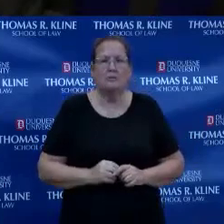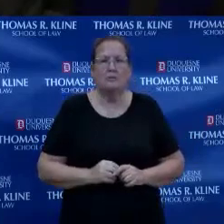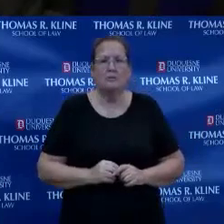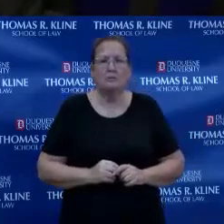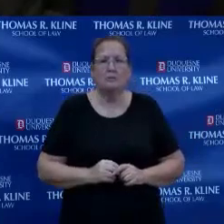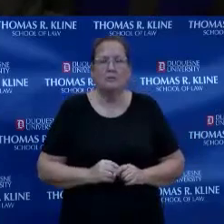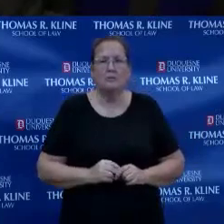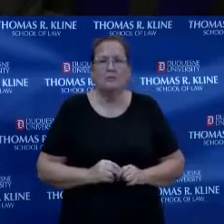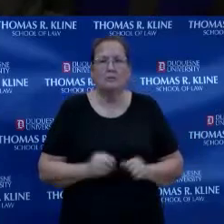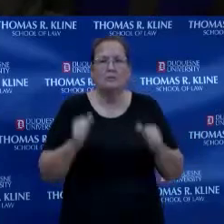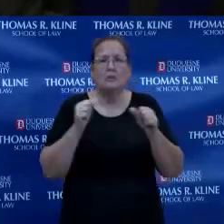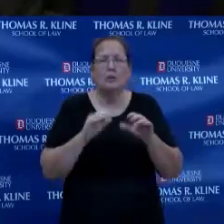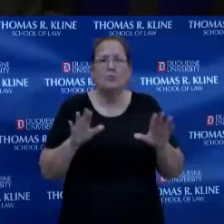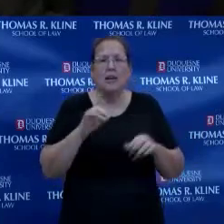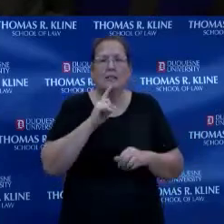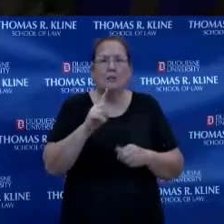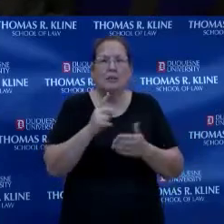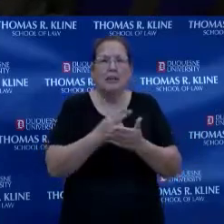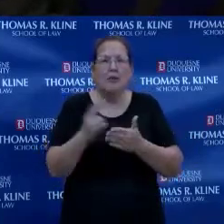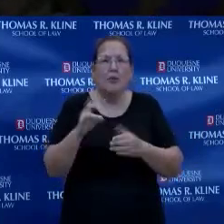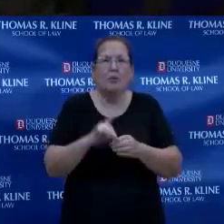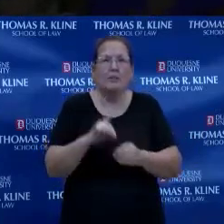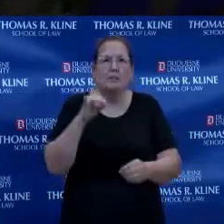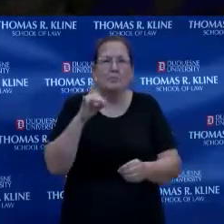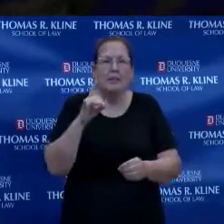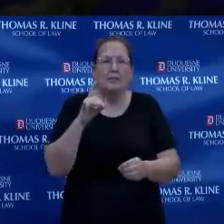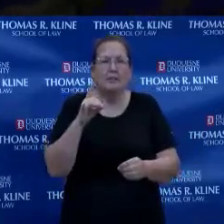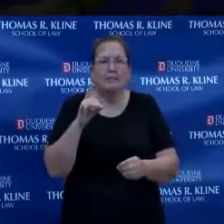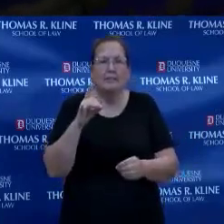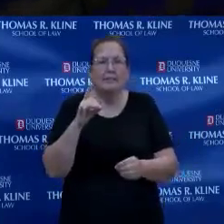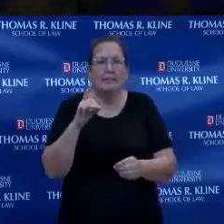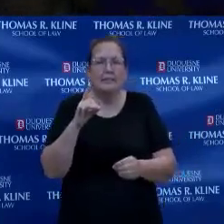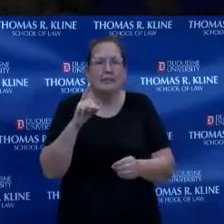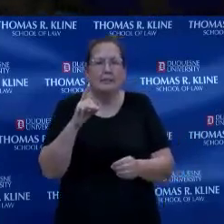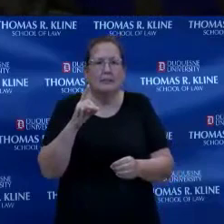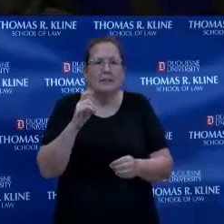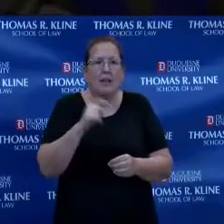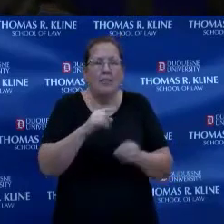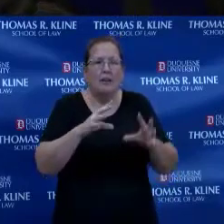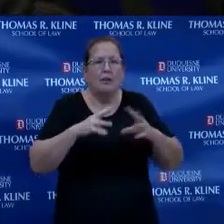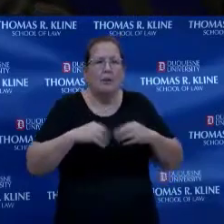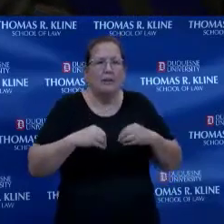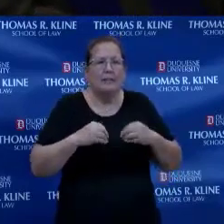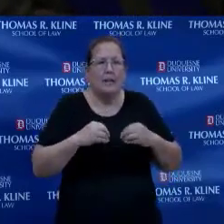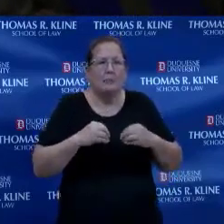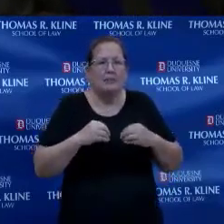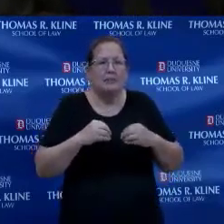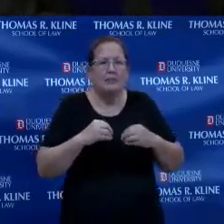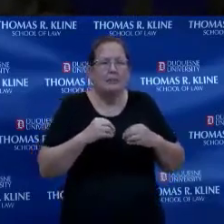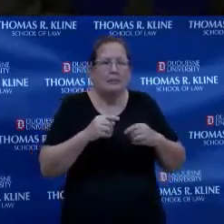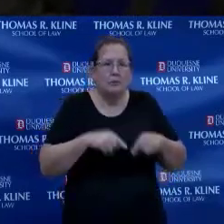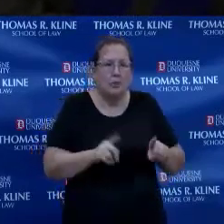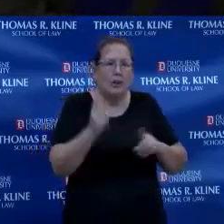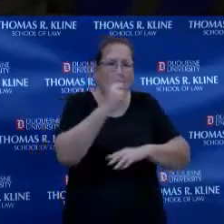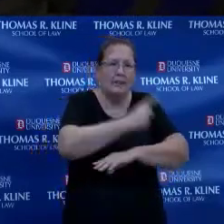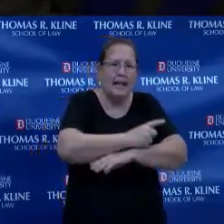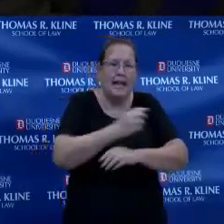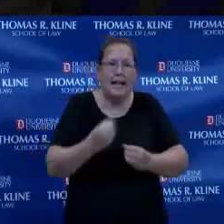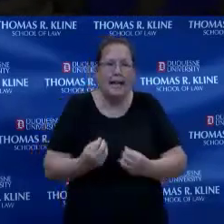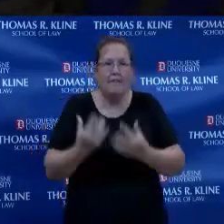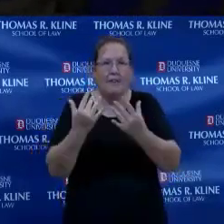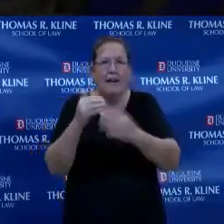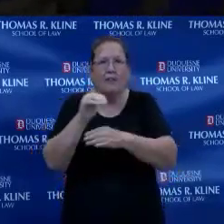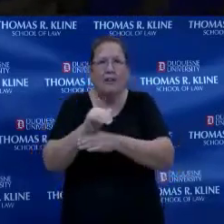Blessed be the Holy Spirit, the mighty column of smoke by day and fire by night, for the Spirit